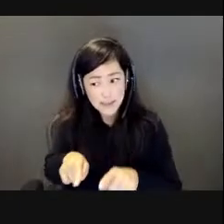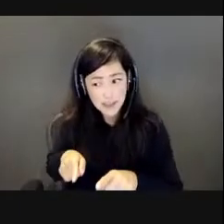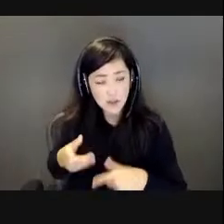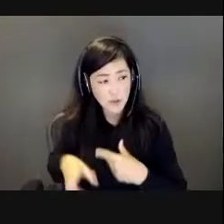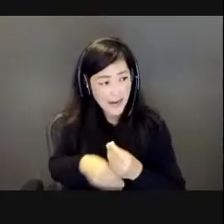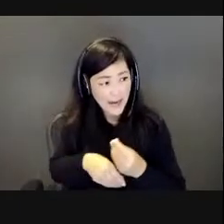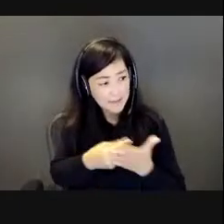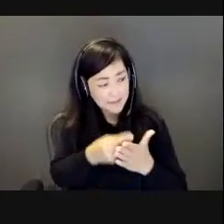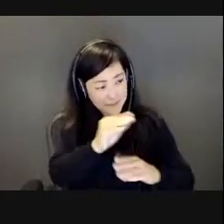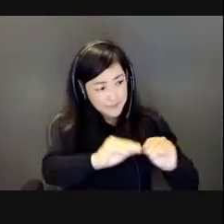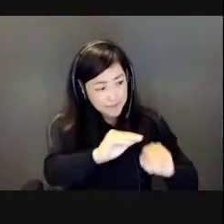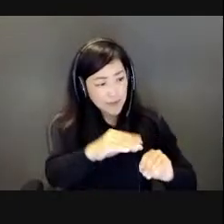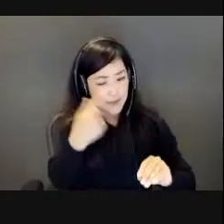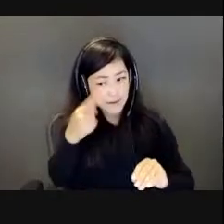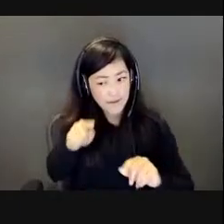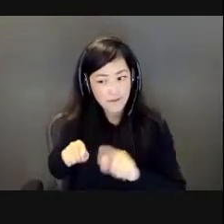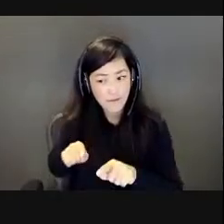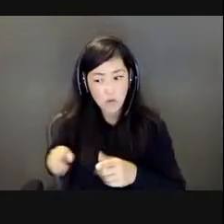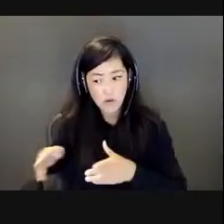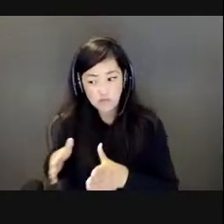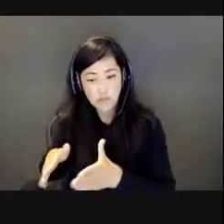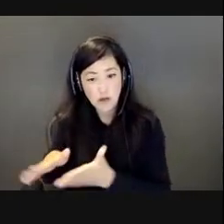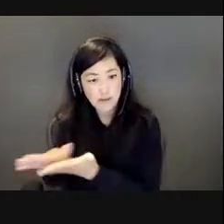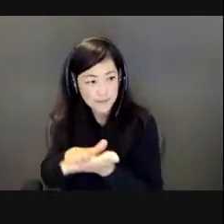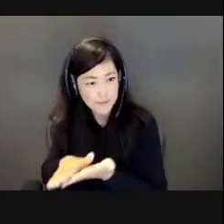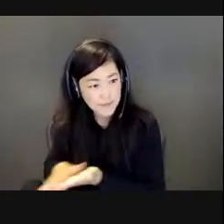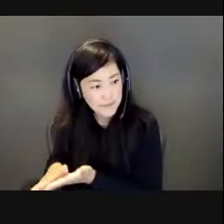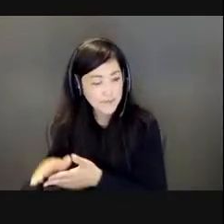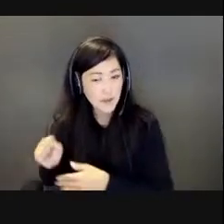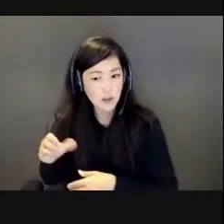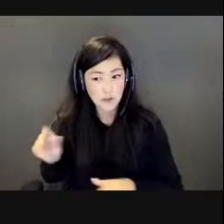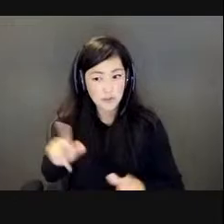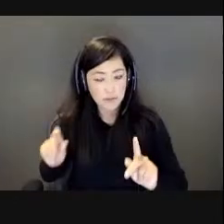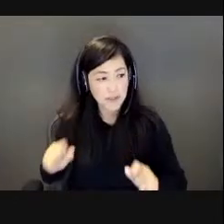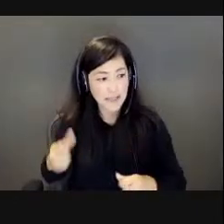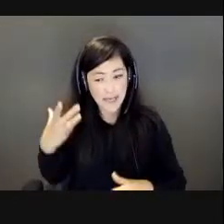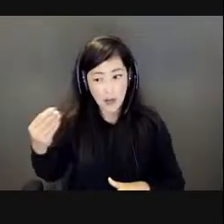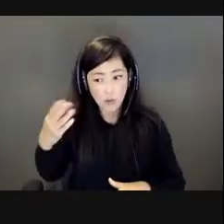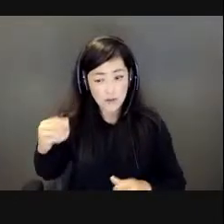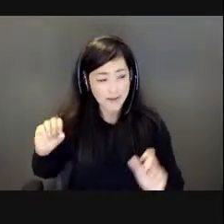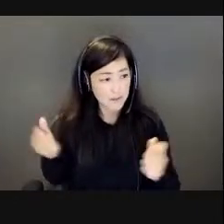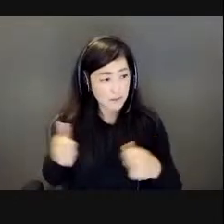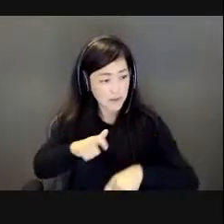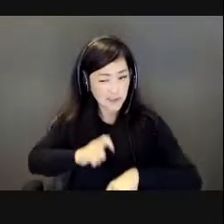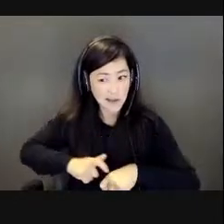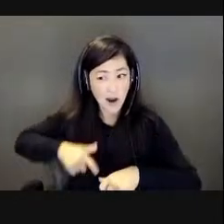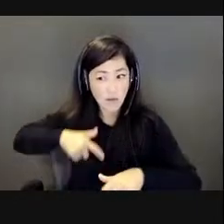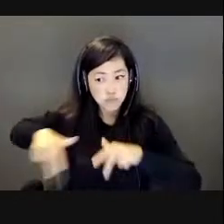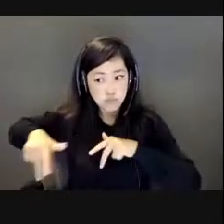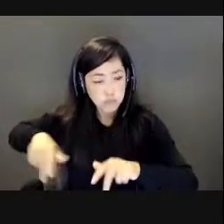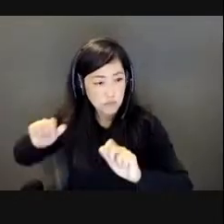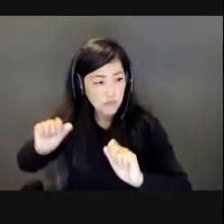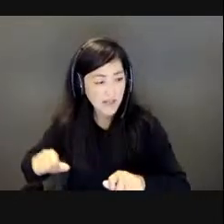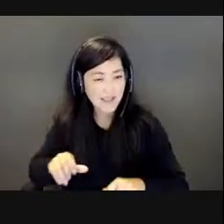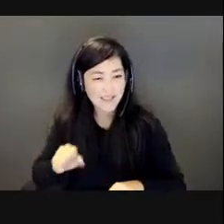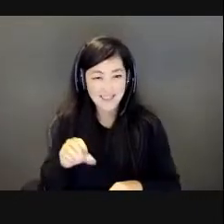some key trails, so people can be active in the winter? Those are really, that education and awareness is going to be really critical, and